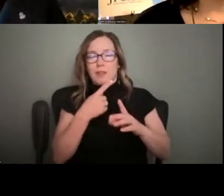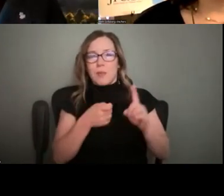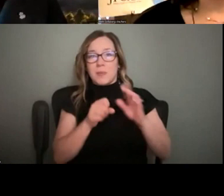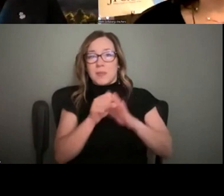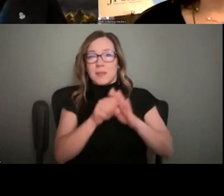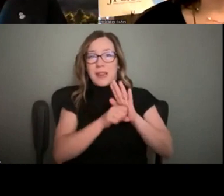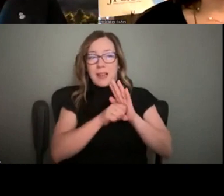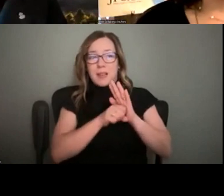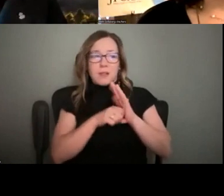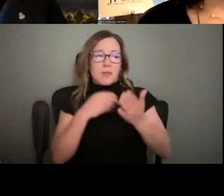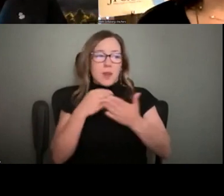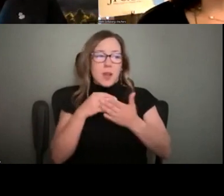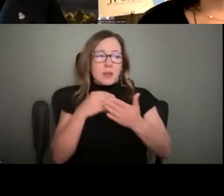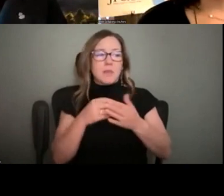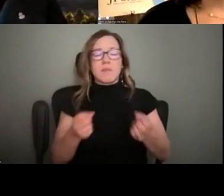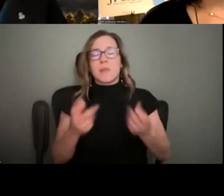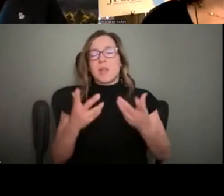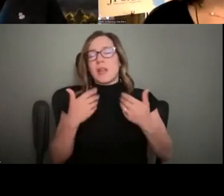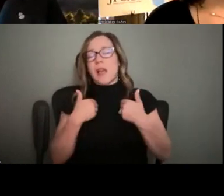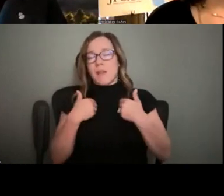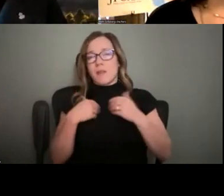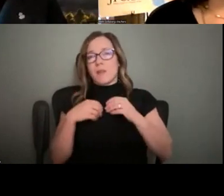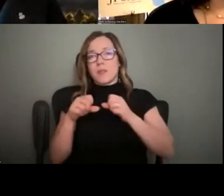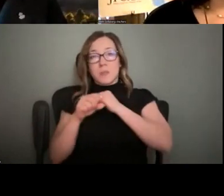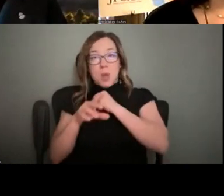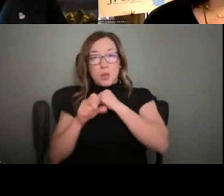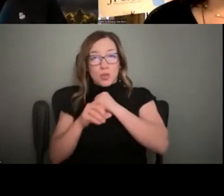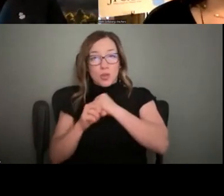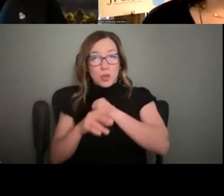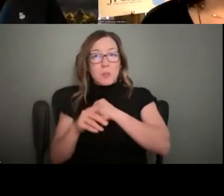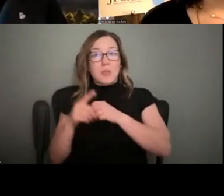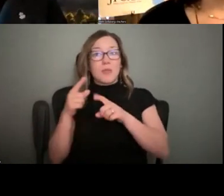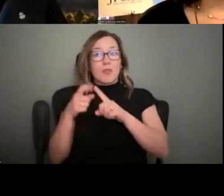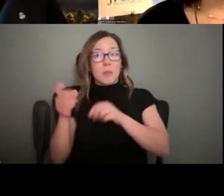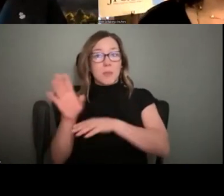have sponsorships from businesses.